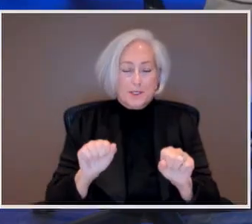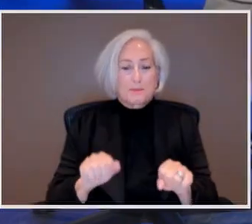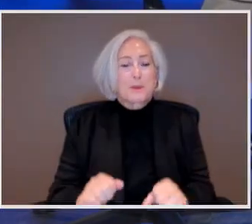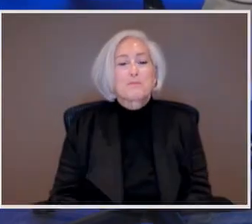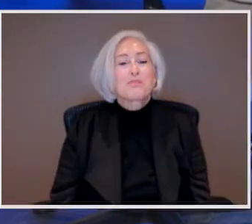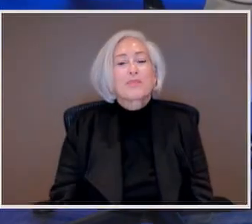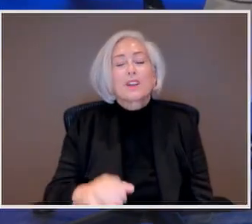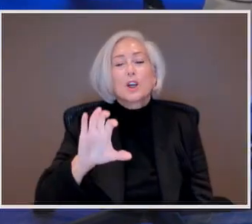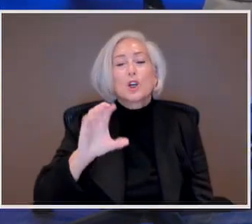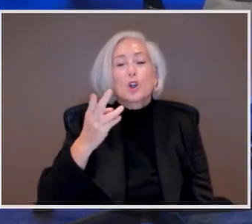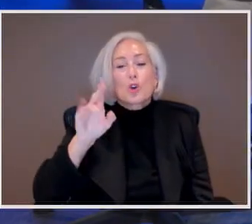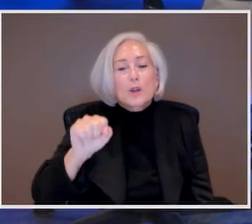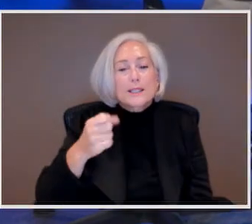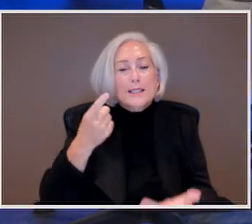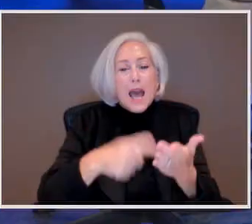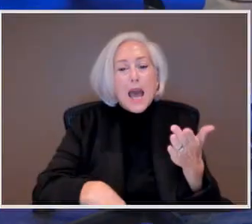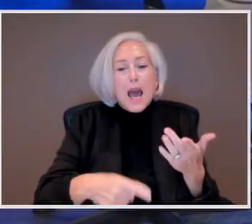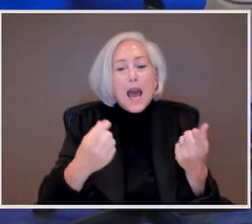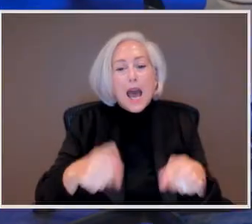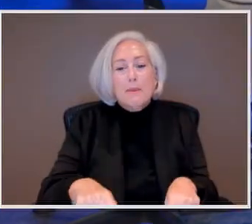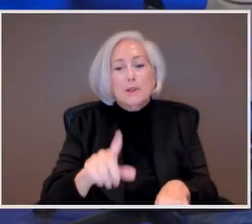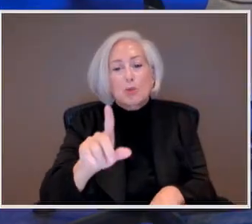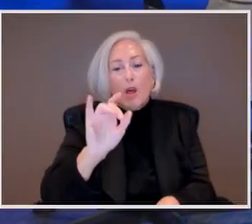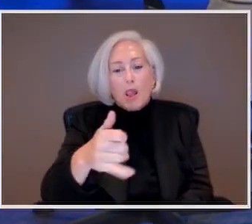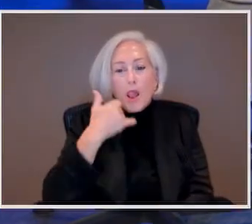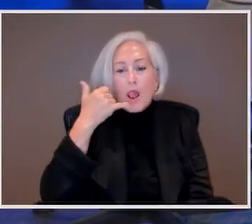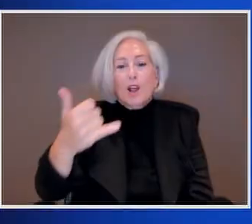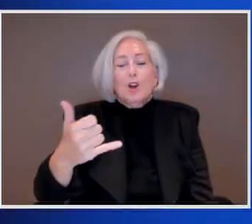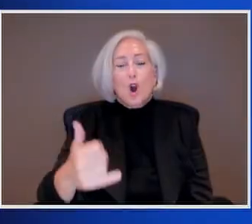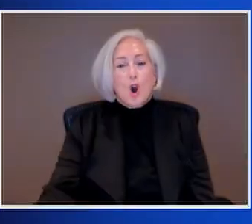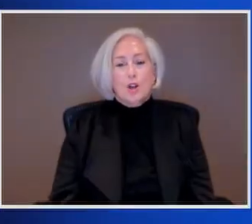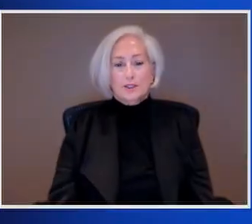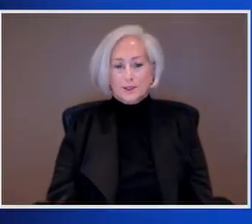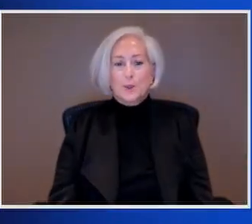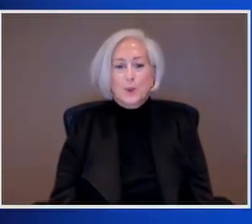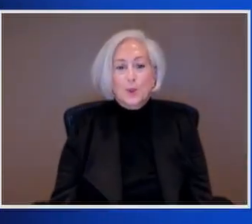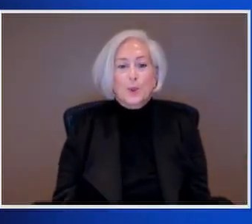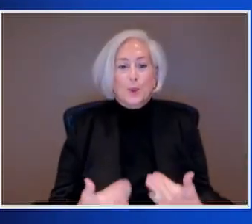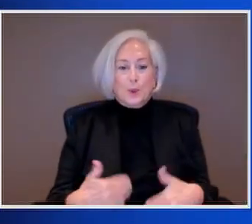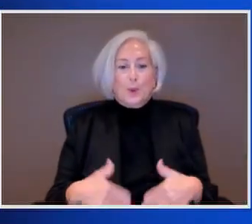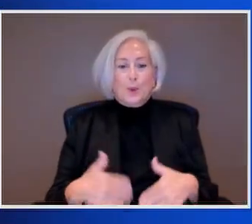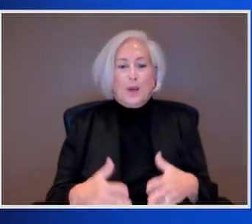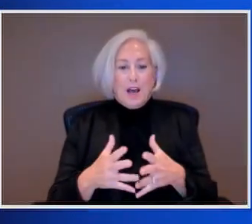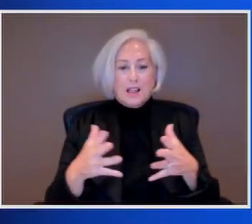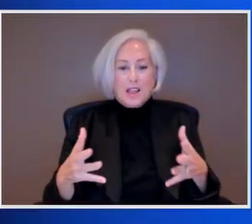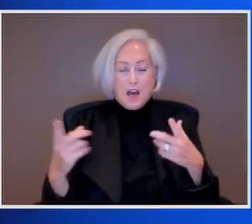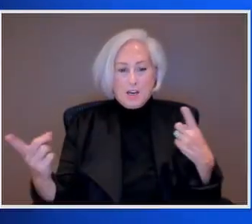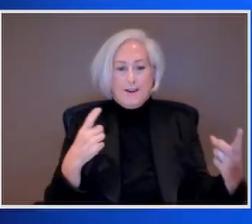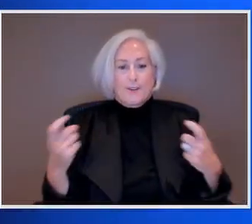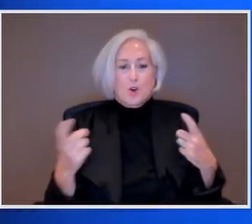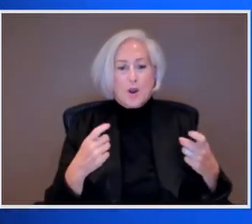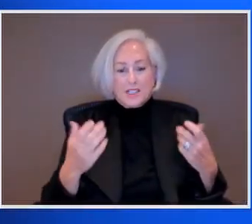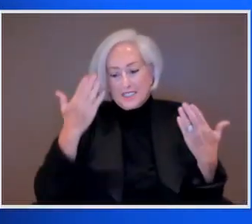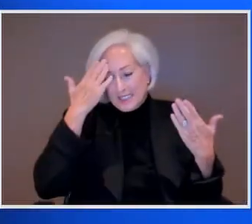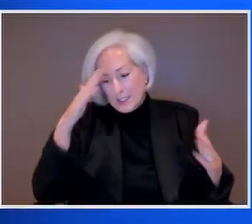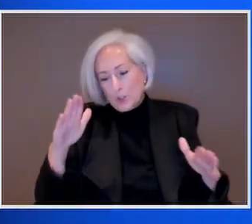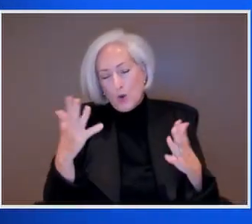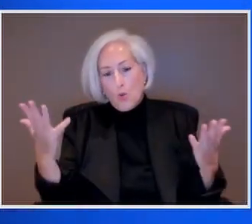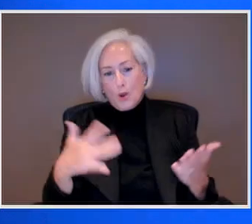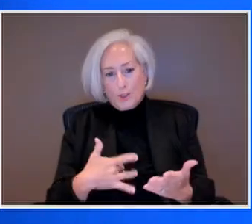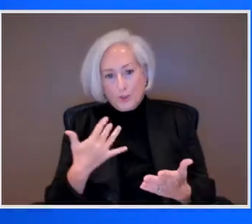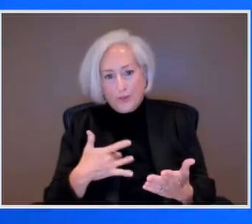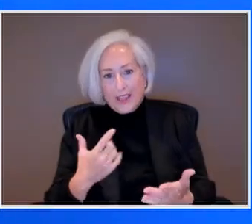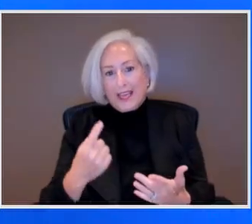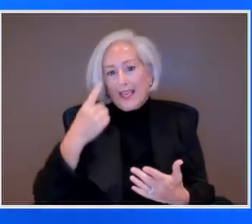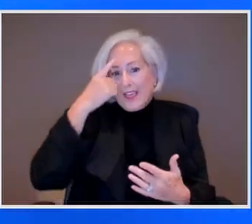like when you get this call? There was a lot of questions. I was unsure how to feel, what to think, and